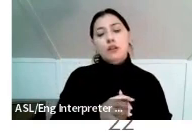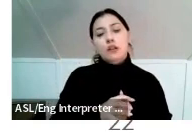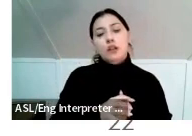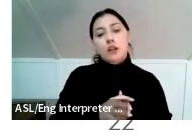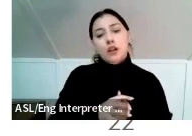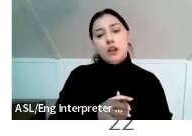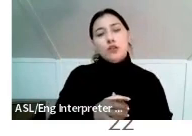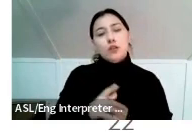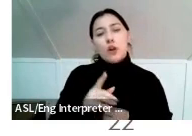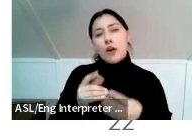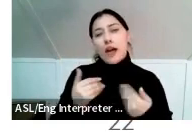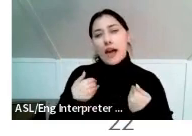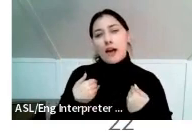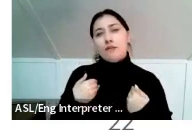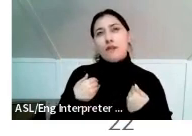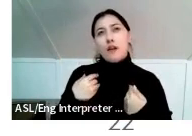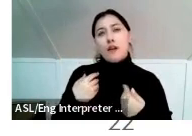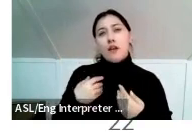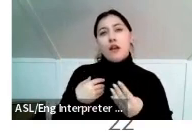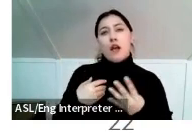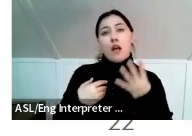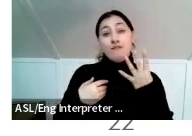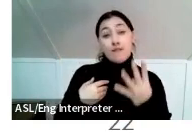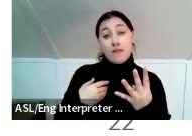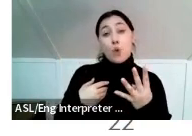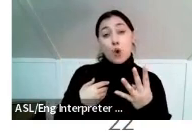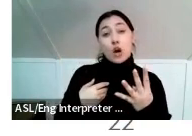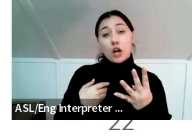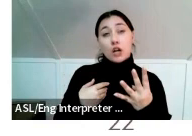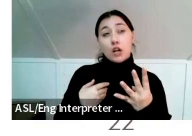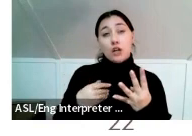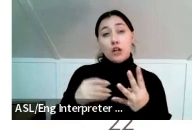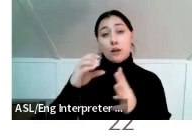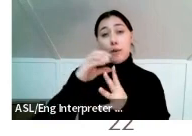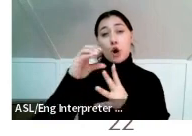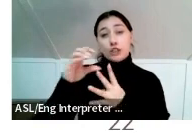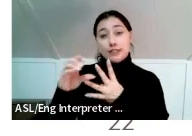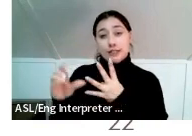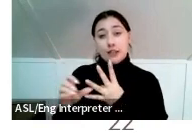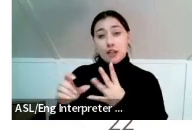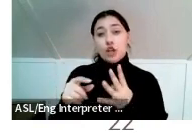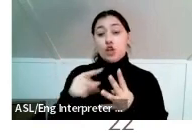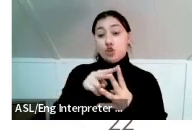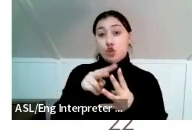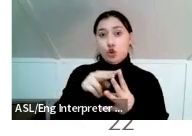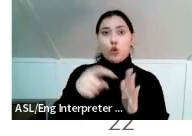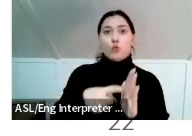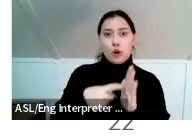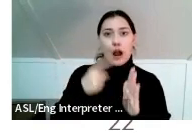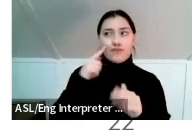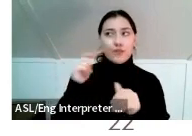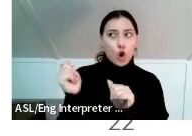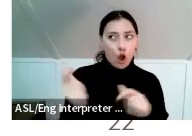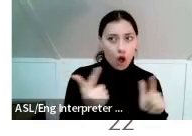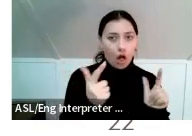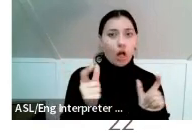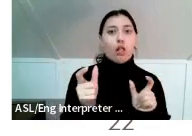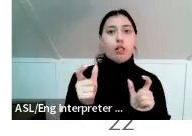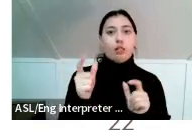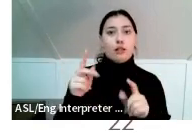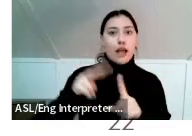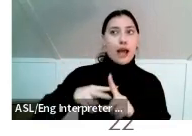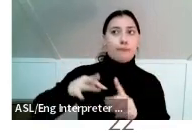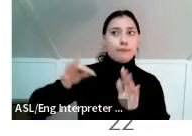4 sections, 2 that are required by all applicants, and then a section where you choose one